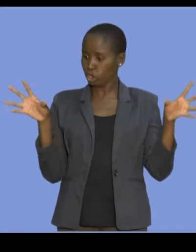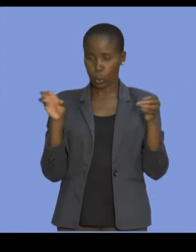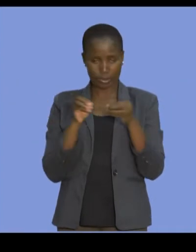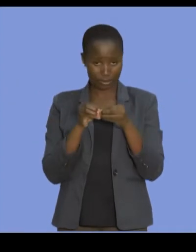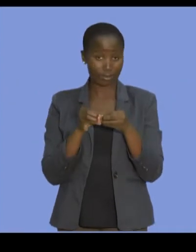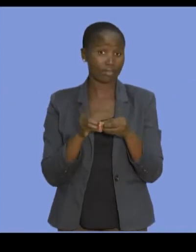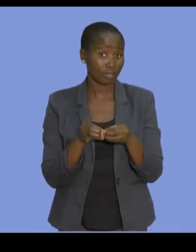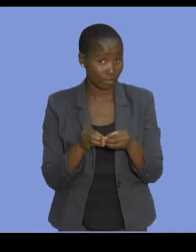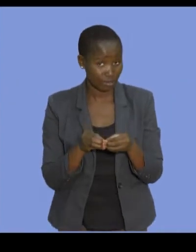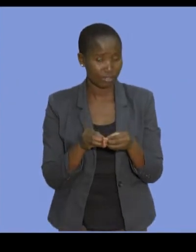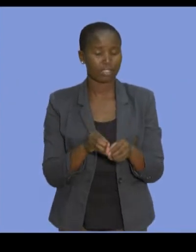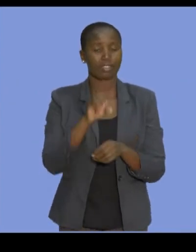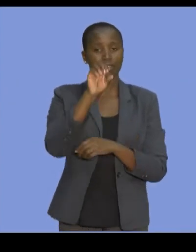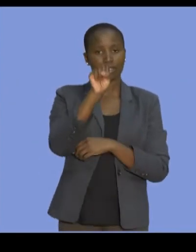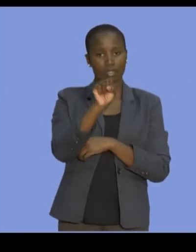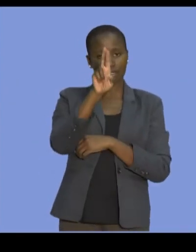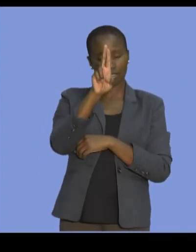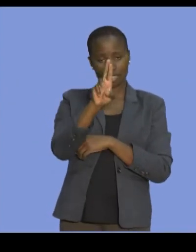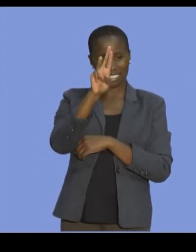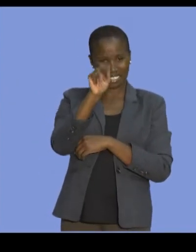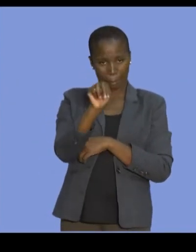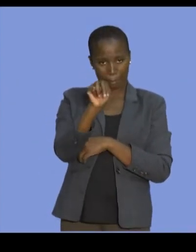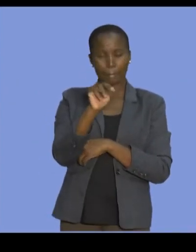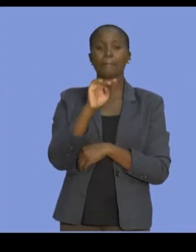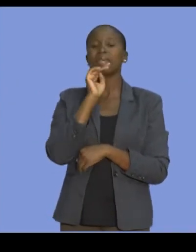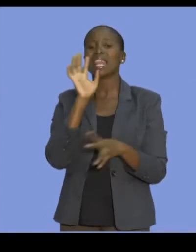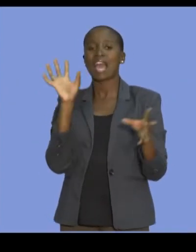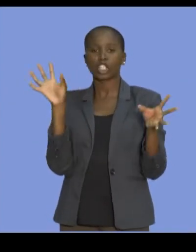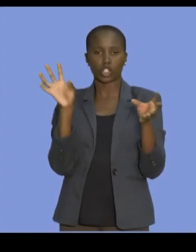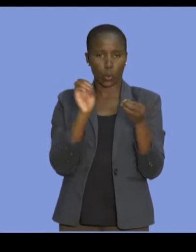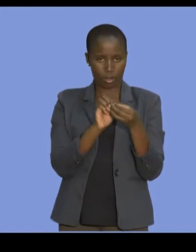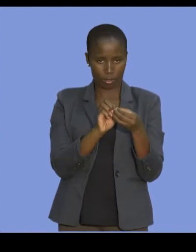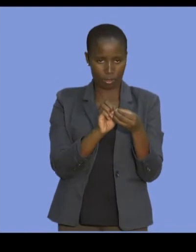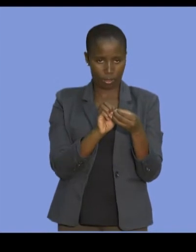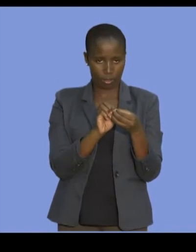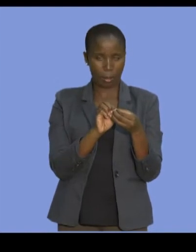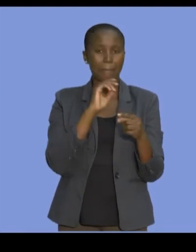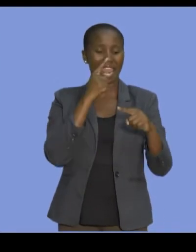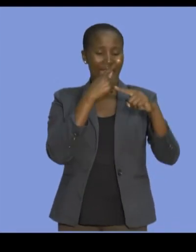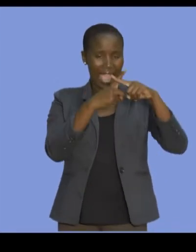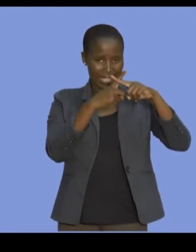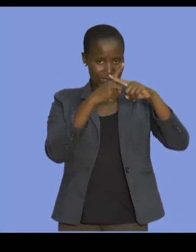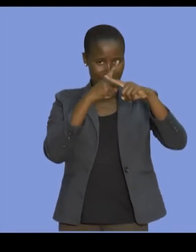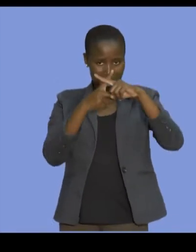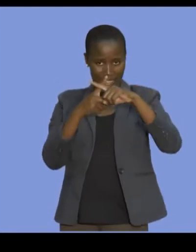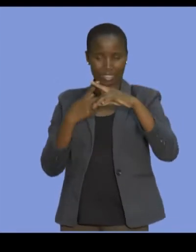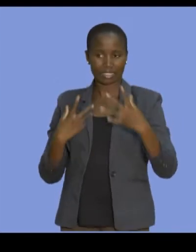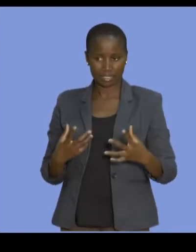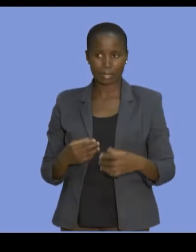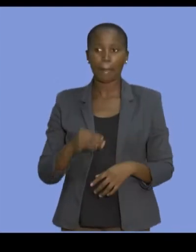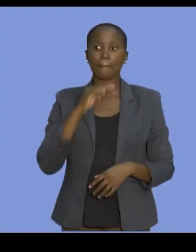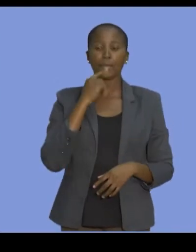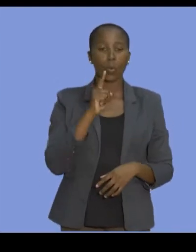sum. Add, this means sum. Sum is the same as add. This is F, which is F is